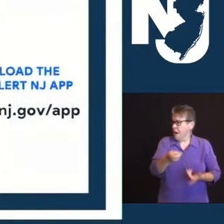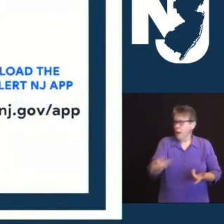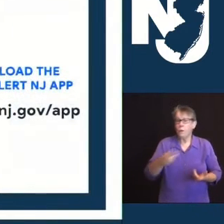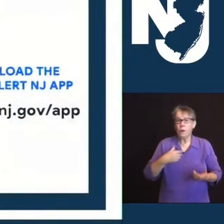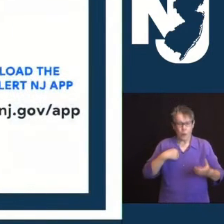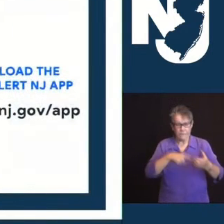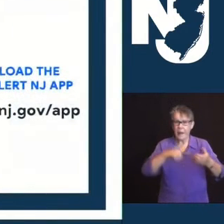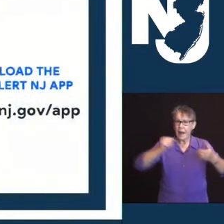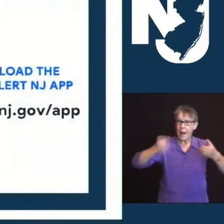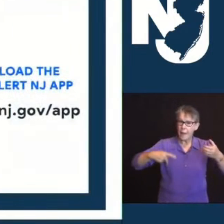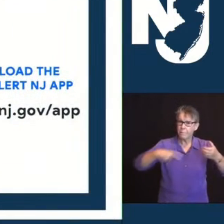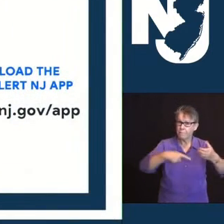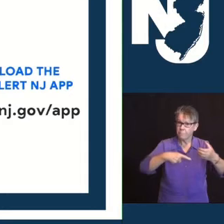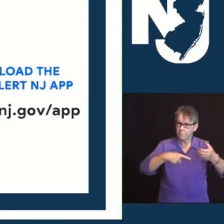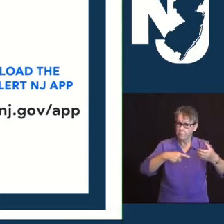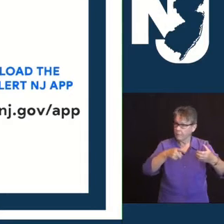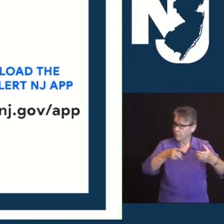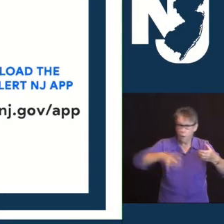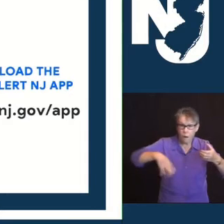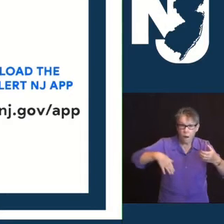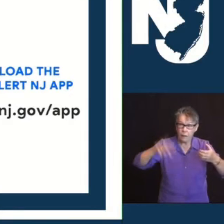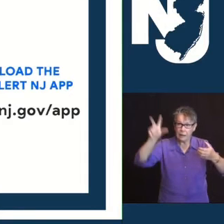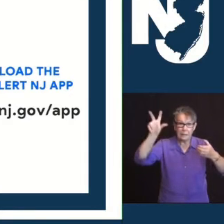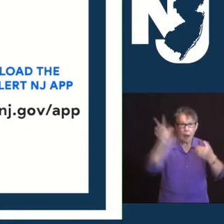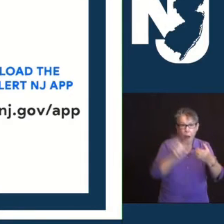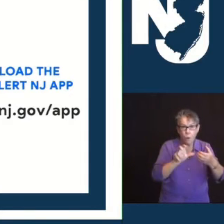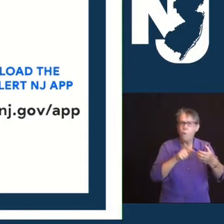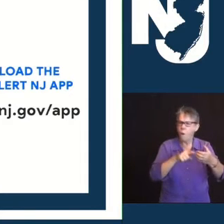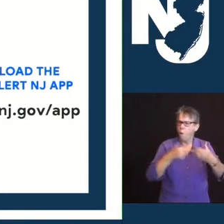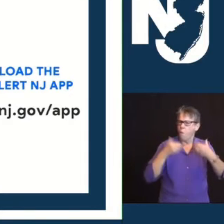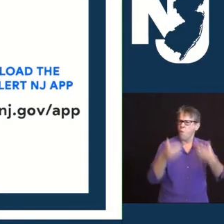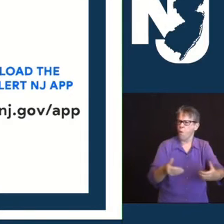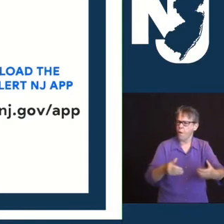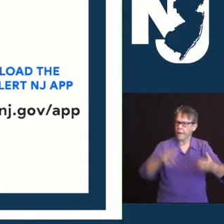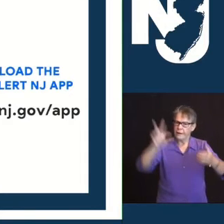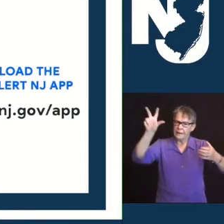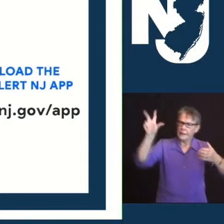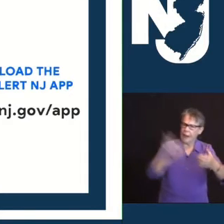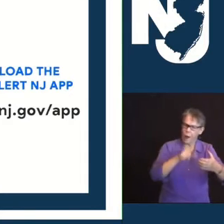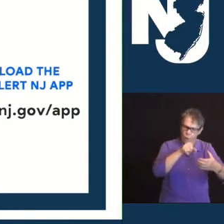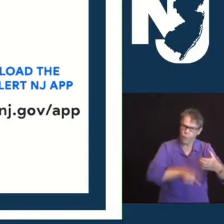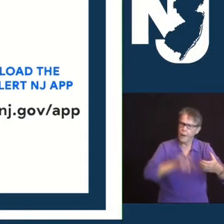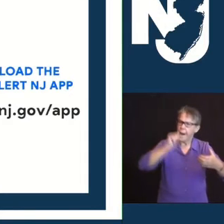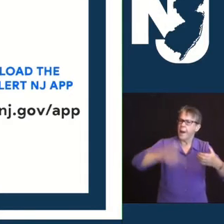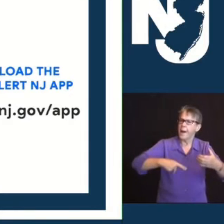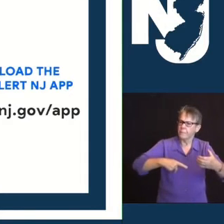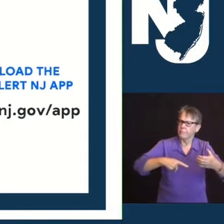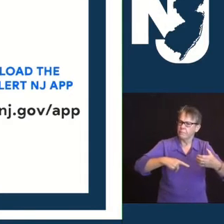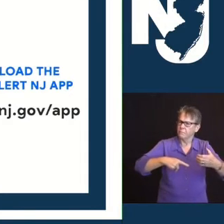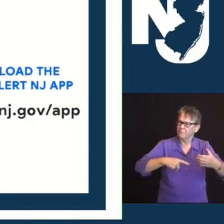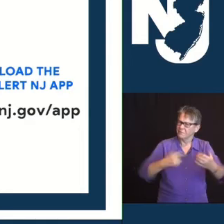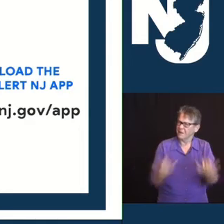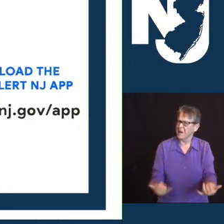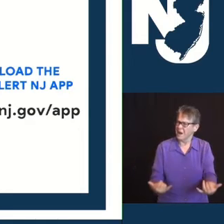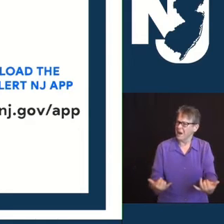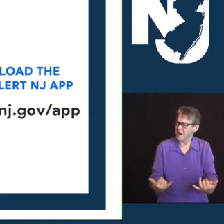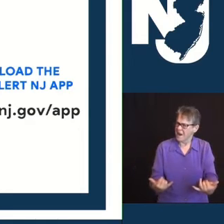please download the COVID Alert NJ app to your smartphone and add your phone to the more